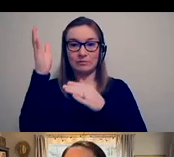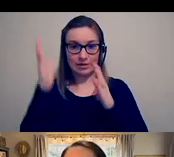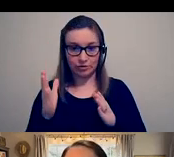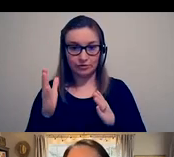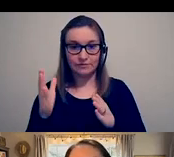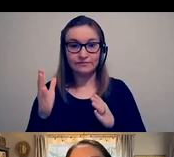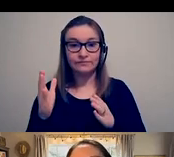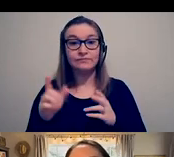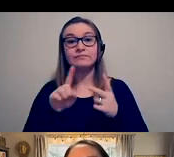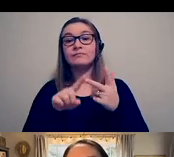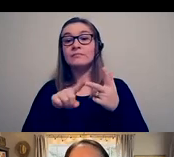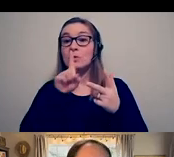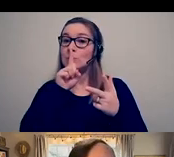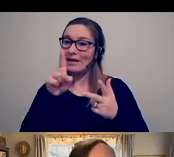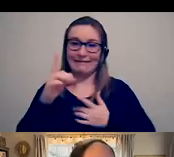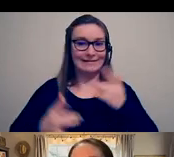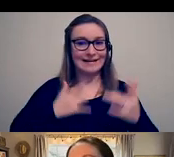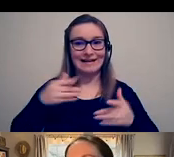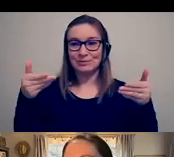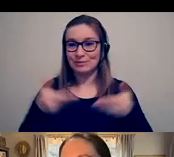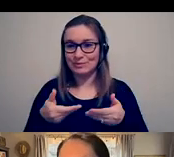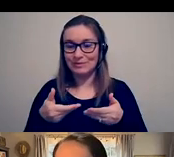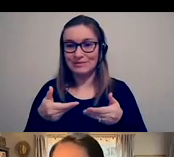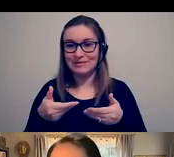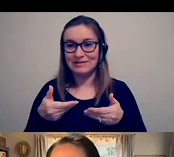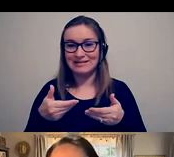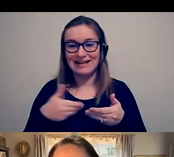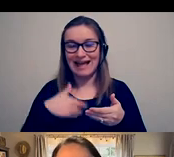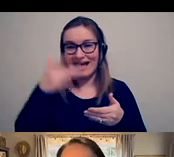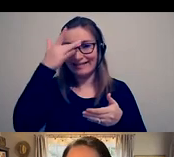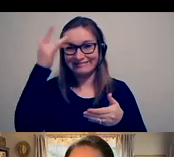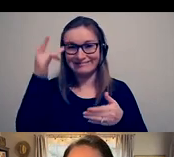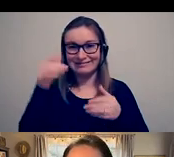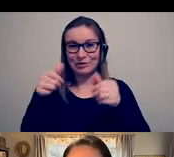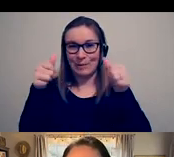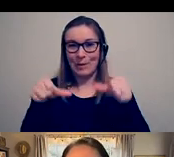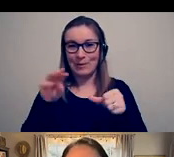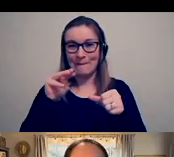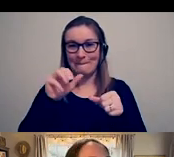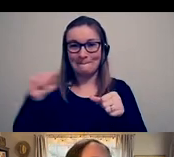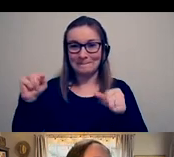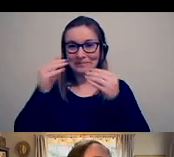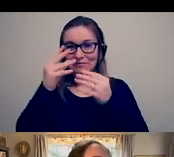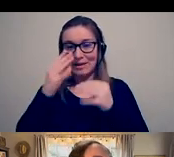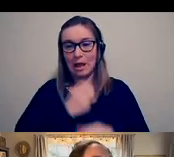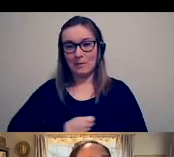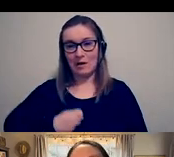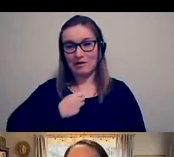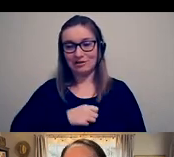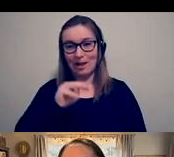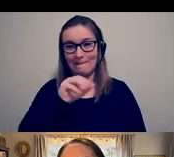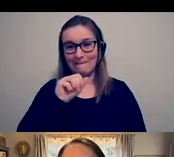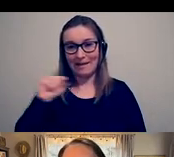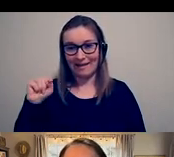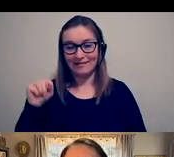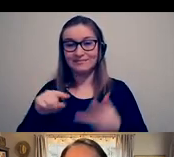I'm really excited to introduce, I failed to put Matt's information up here. I apologize, Matt. But the plugin